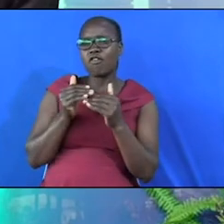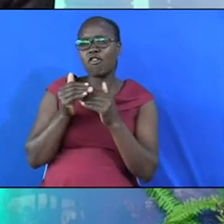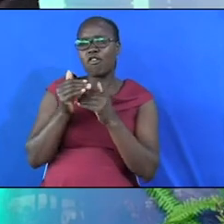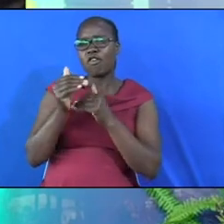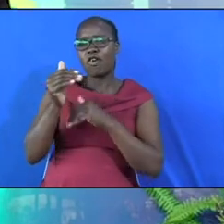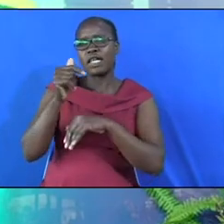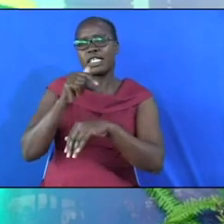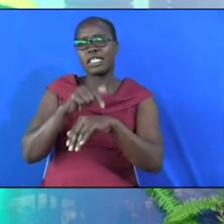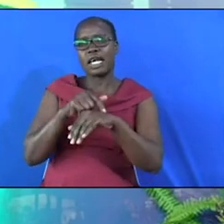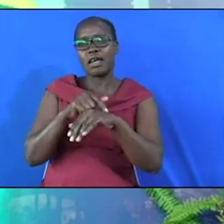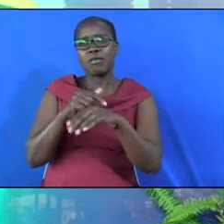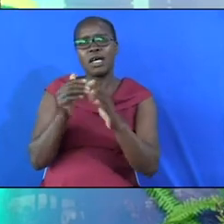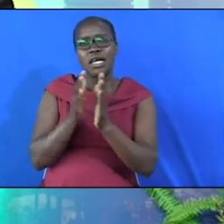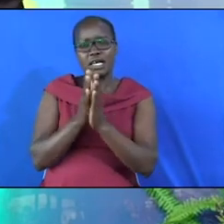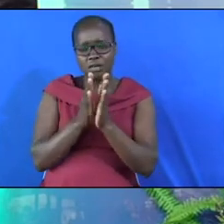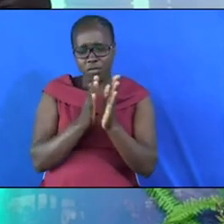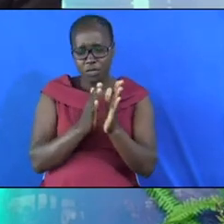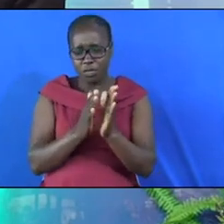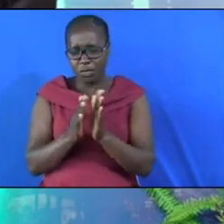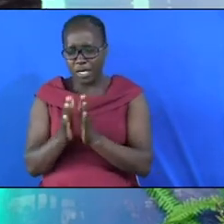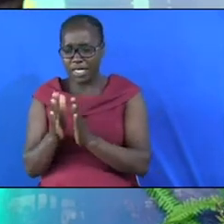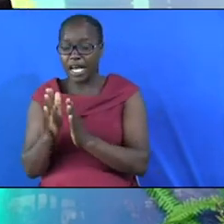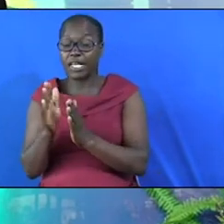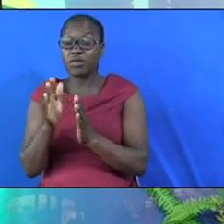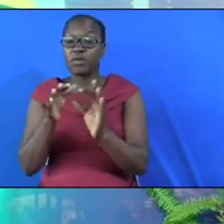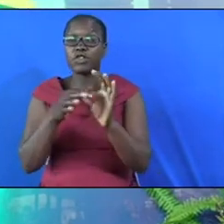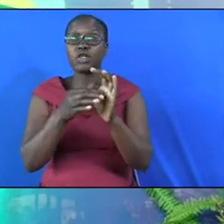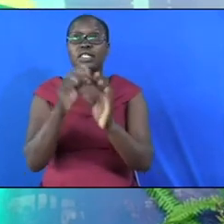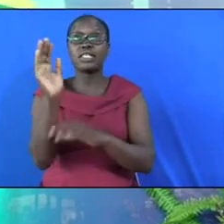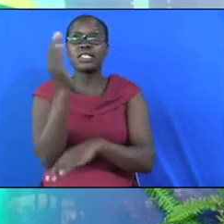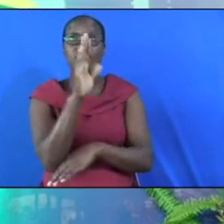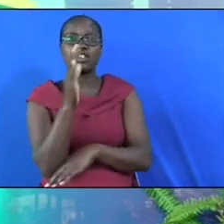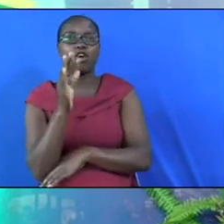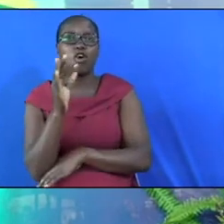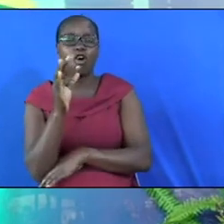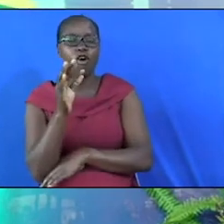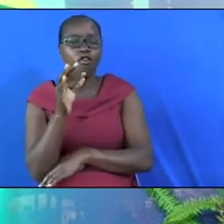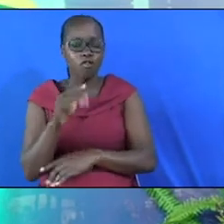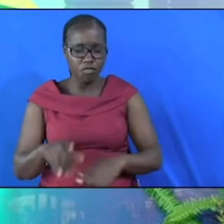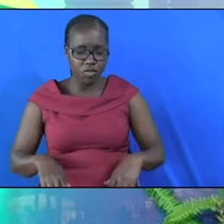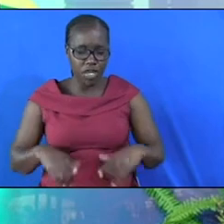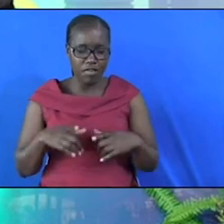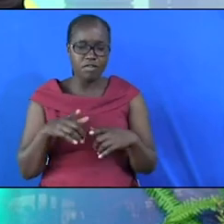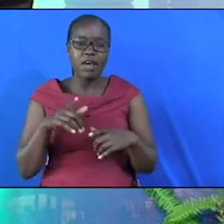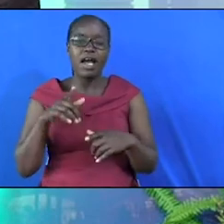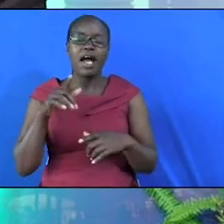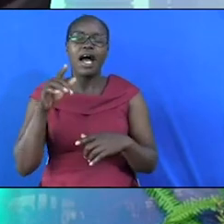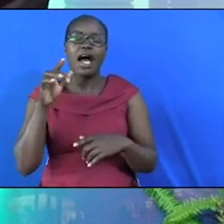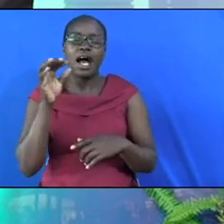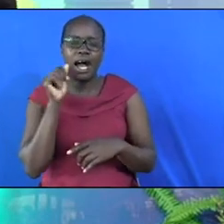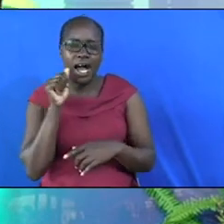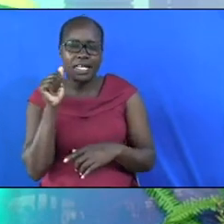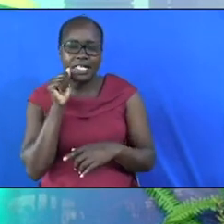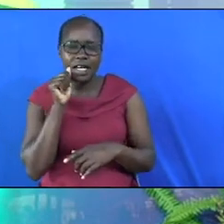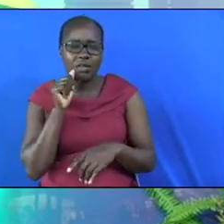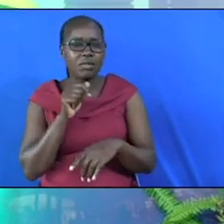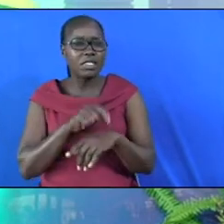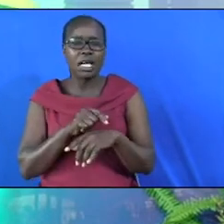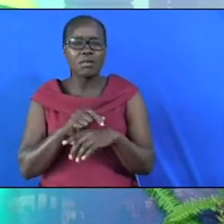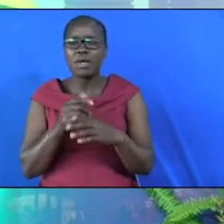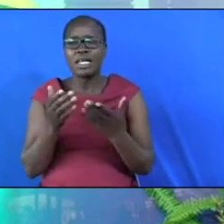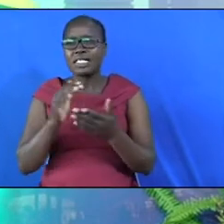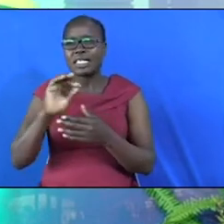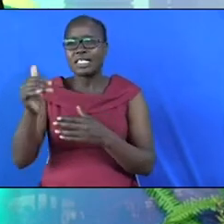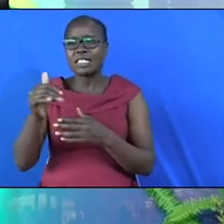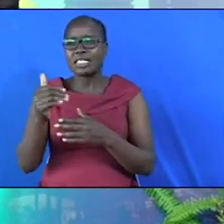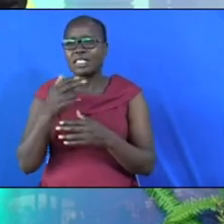when he will regain the tree of life. Abraham looked forward to the time when he will gain the city